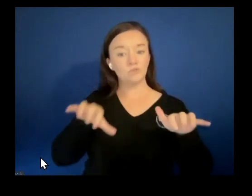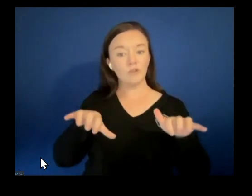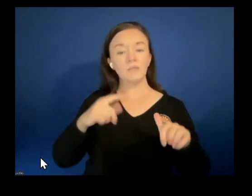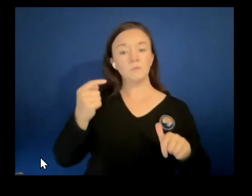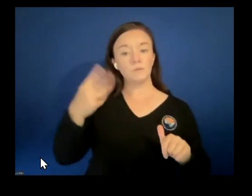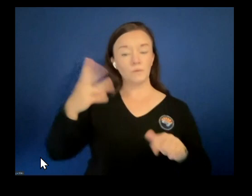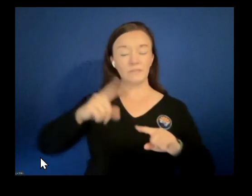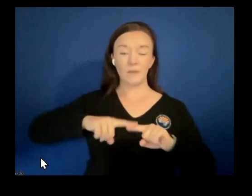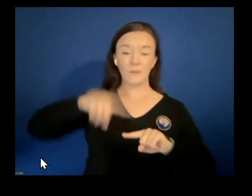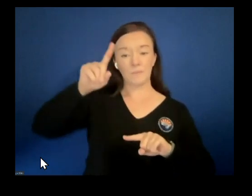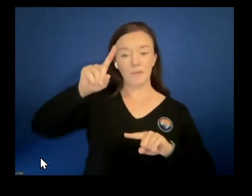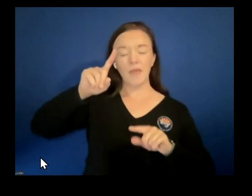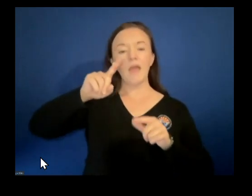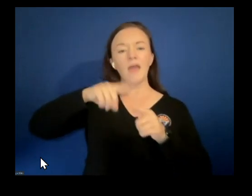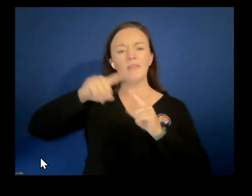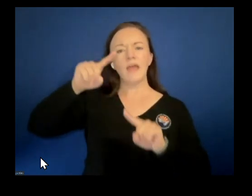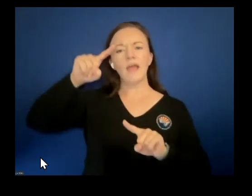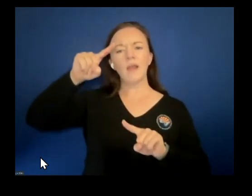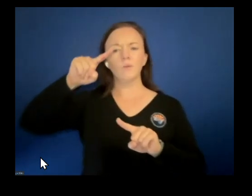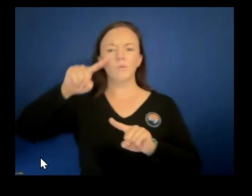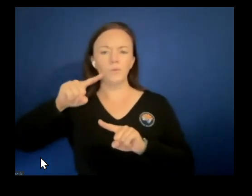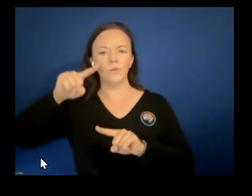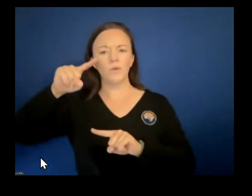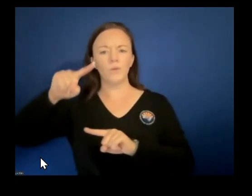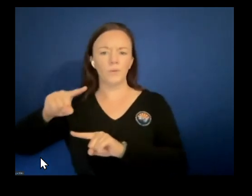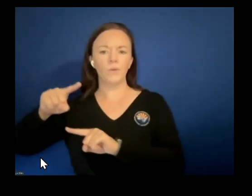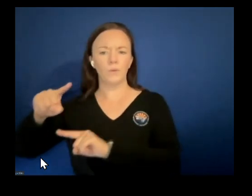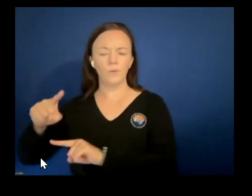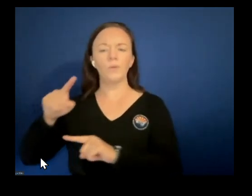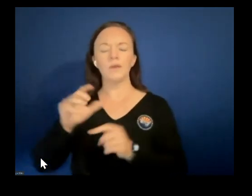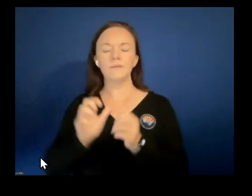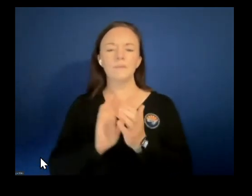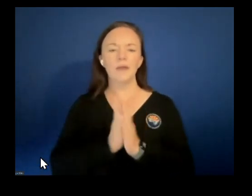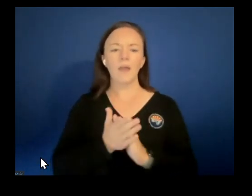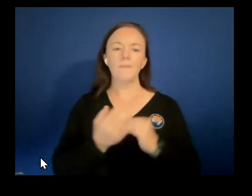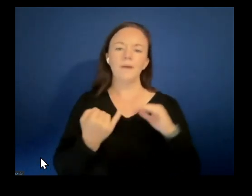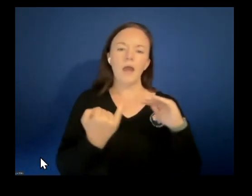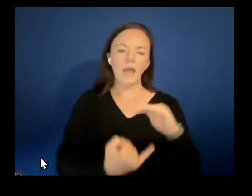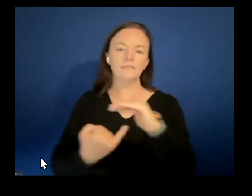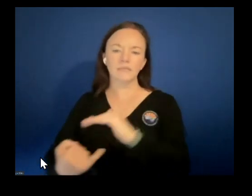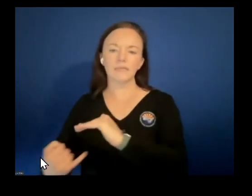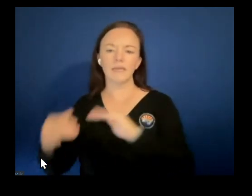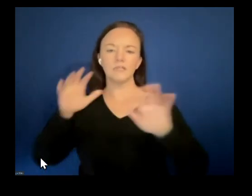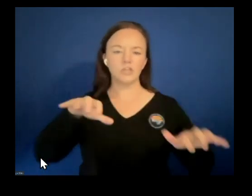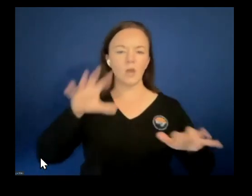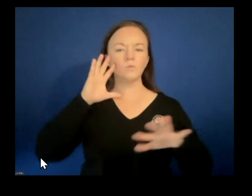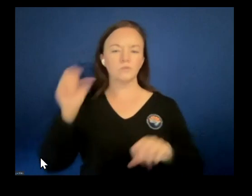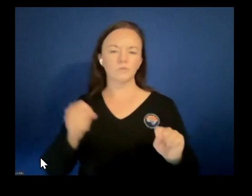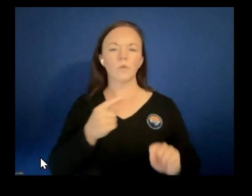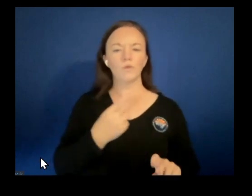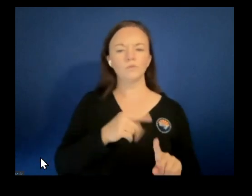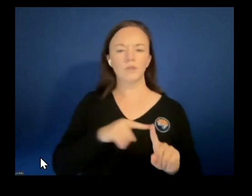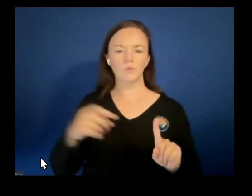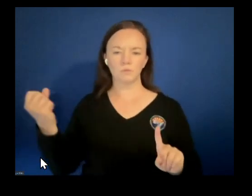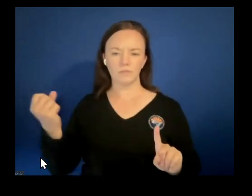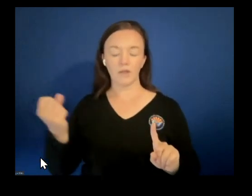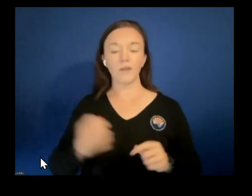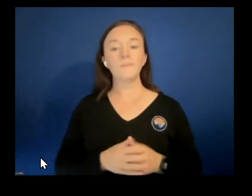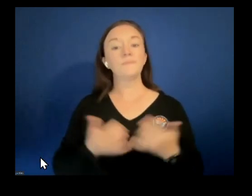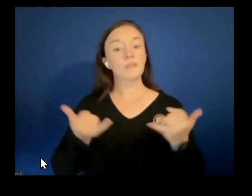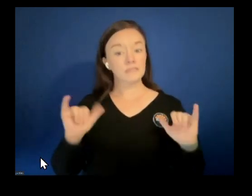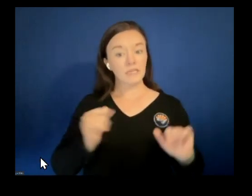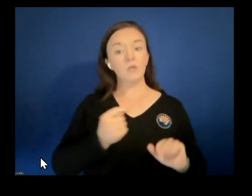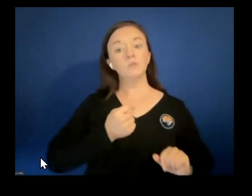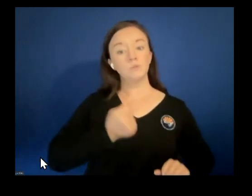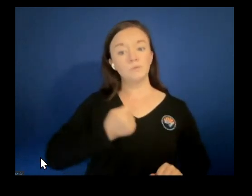then decrease somewhat for mainly just isolated showers and thunderstorms Thursday through Saturday. So still looking at Tuesday and